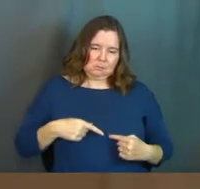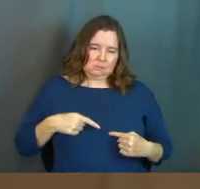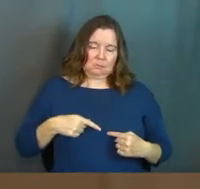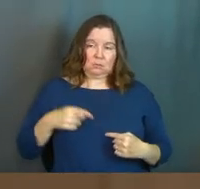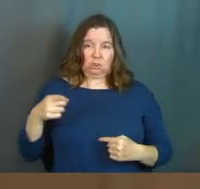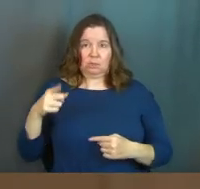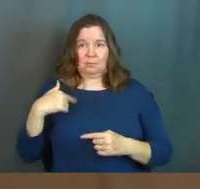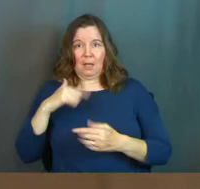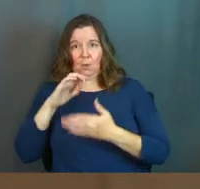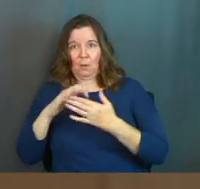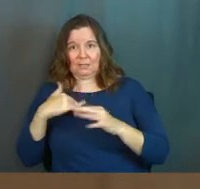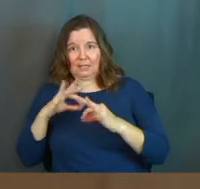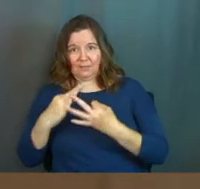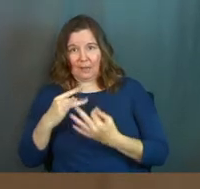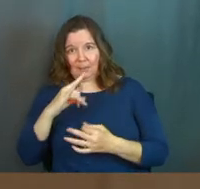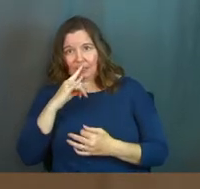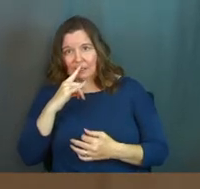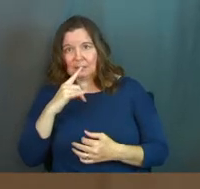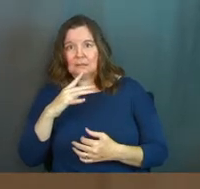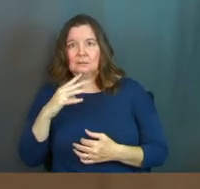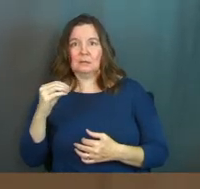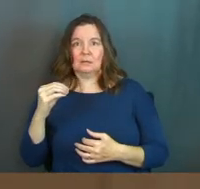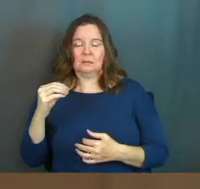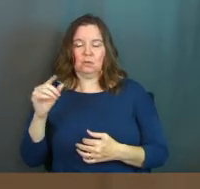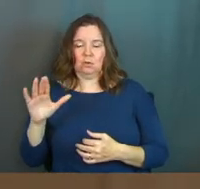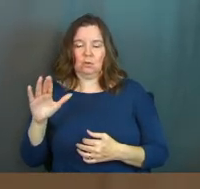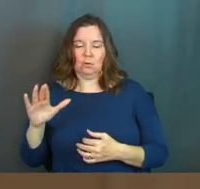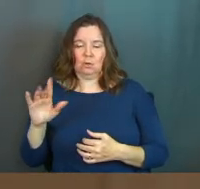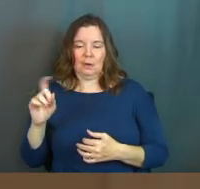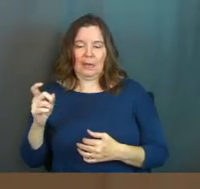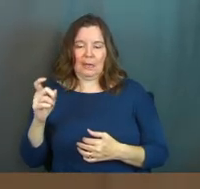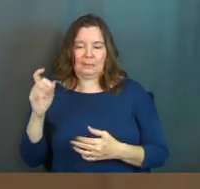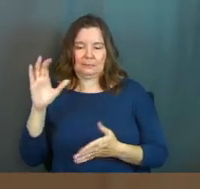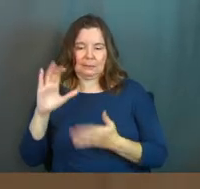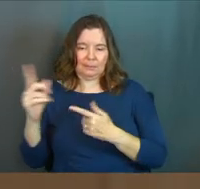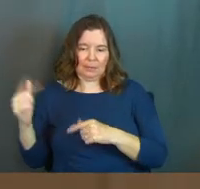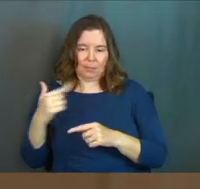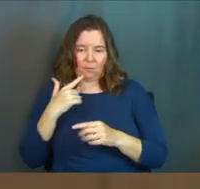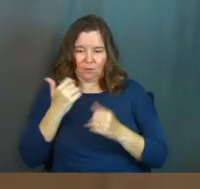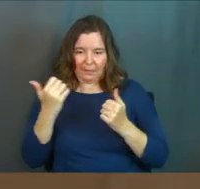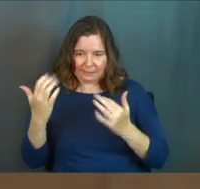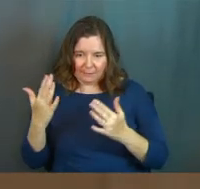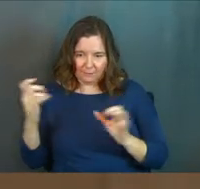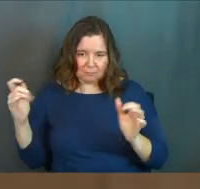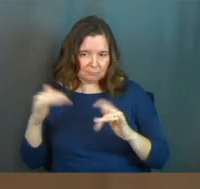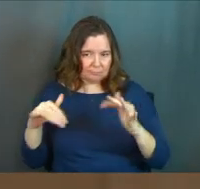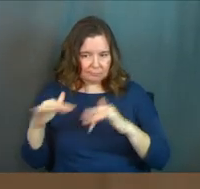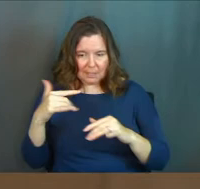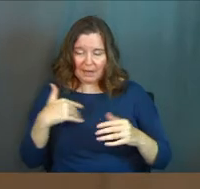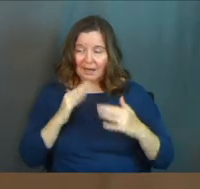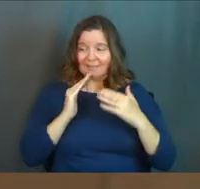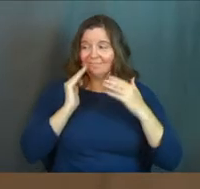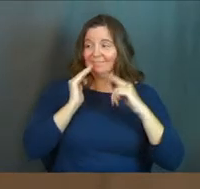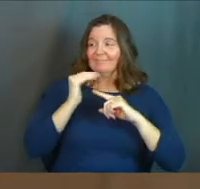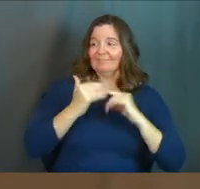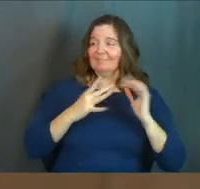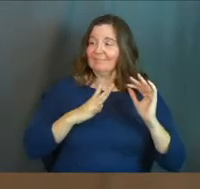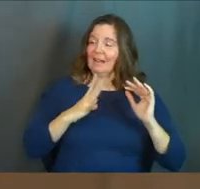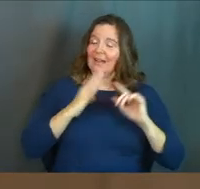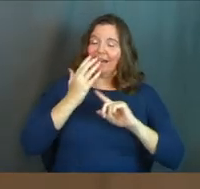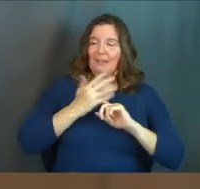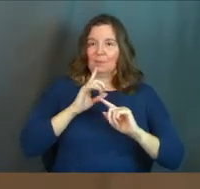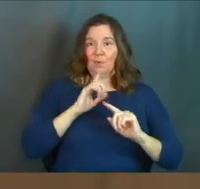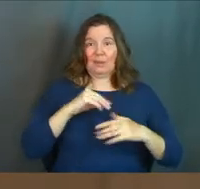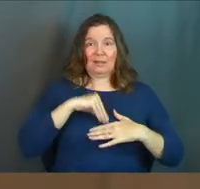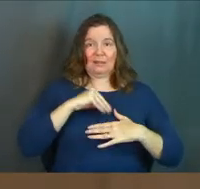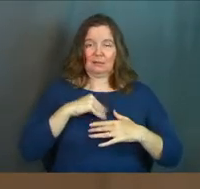She has her family, her kids, and her ex come over for Thanksgiving. You know, everything I put on this show that everything's fine,